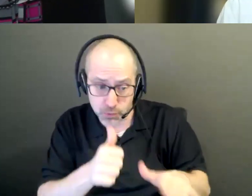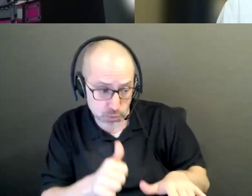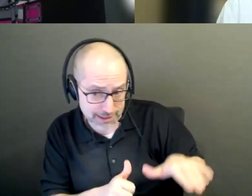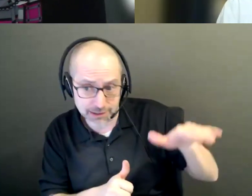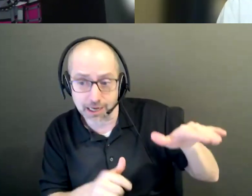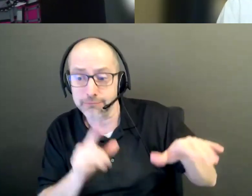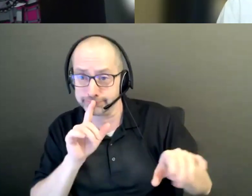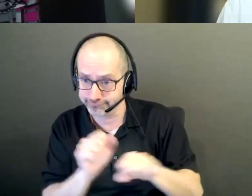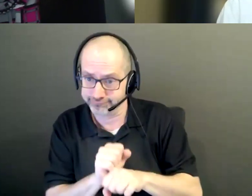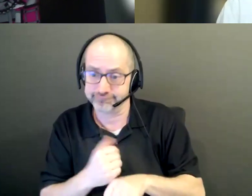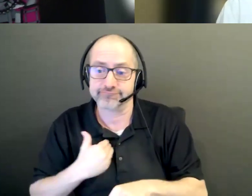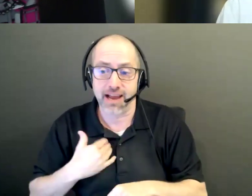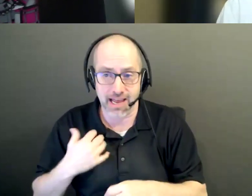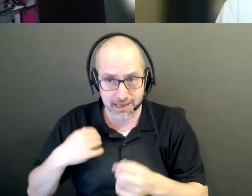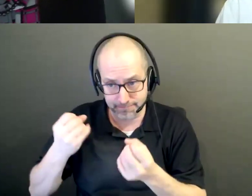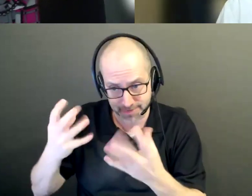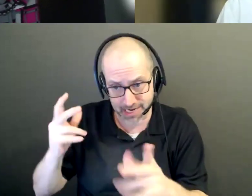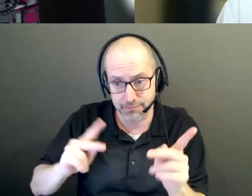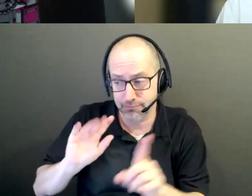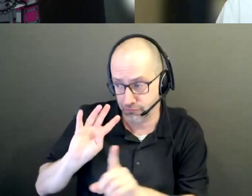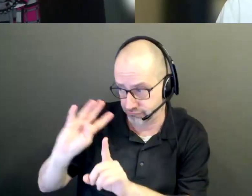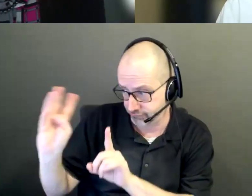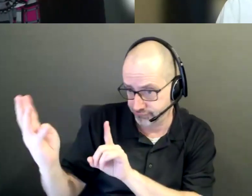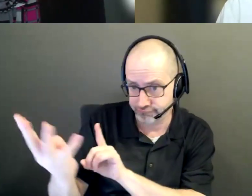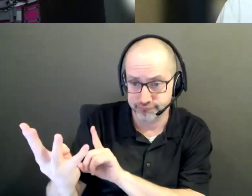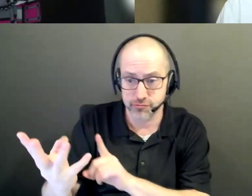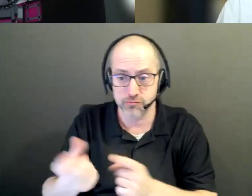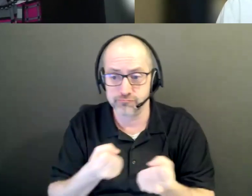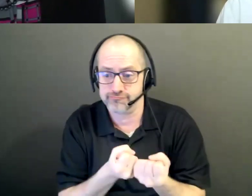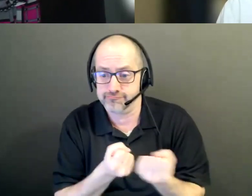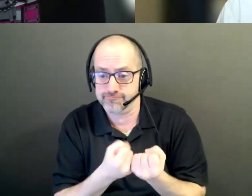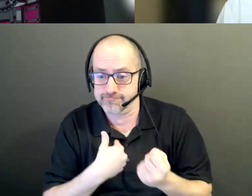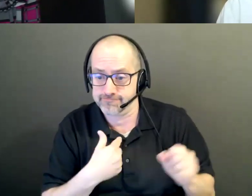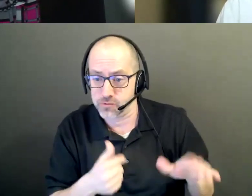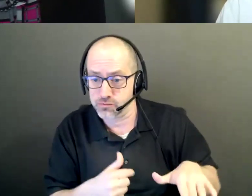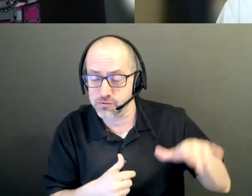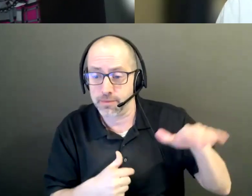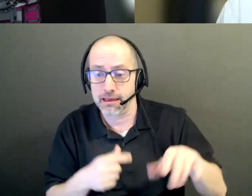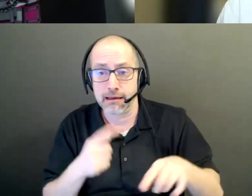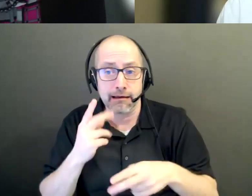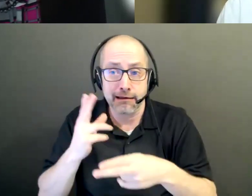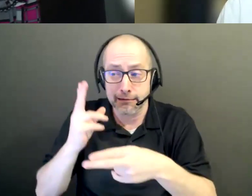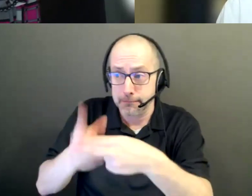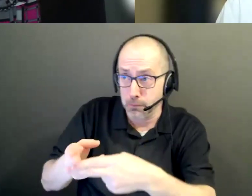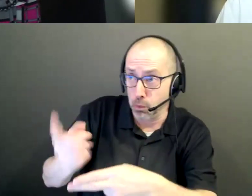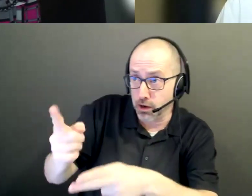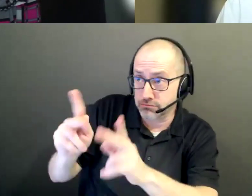to help me accommodate my disability in there. So I can't call out anyone in